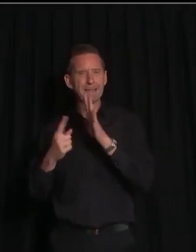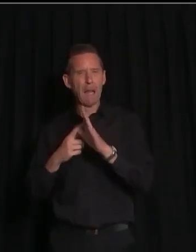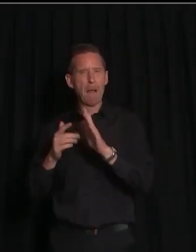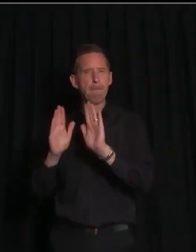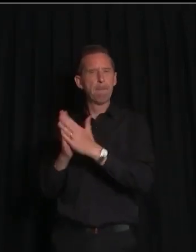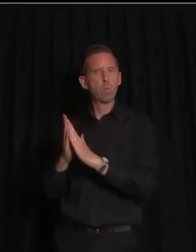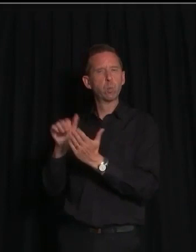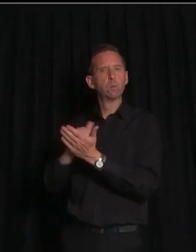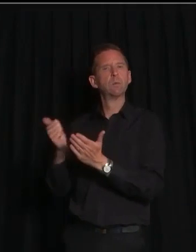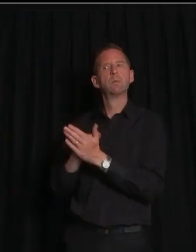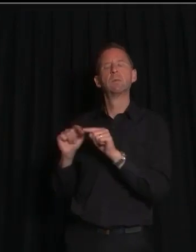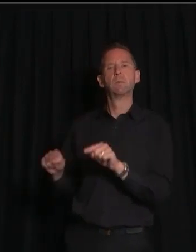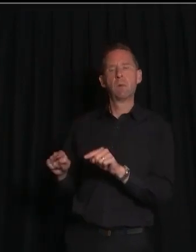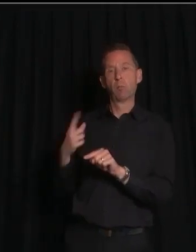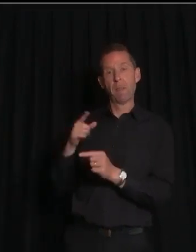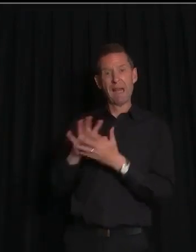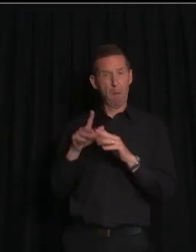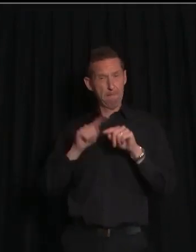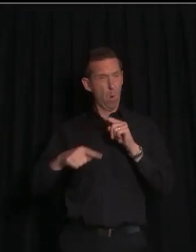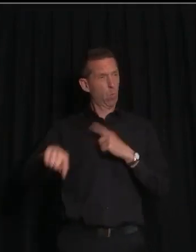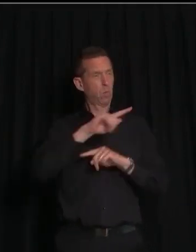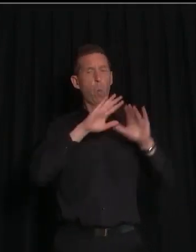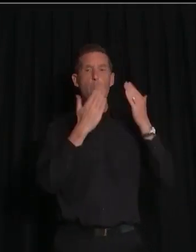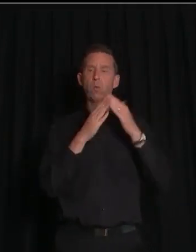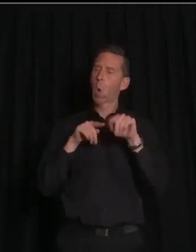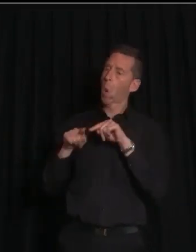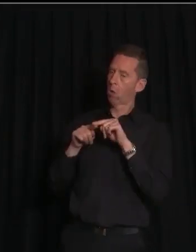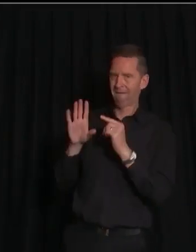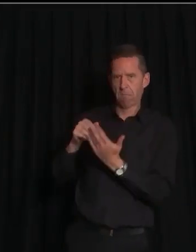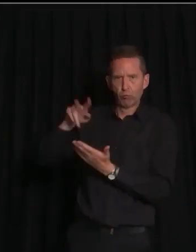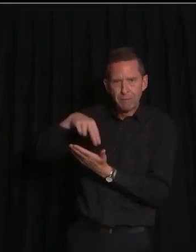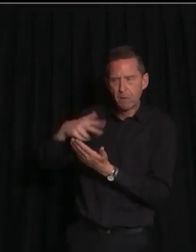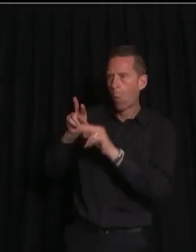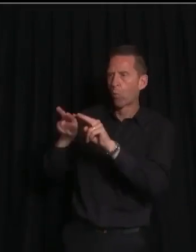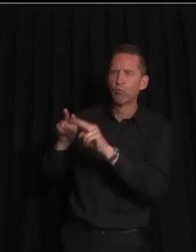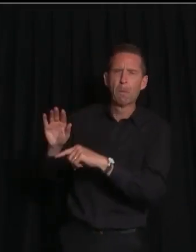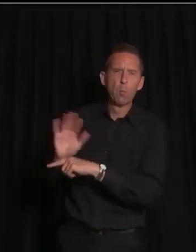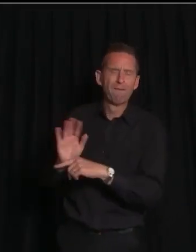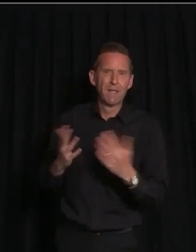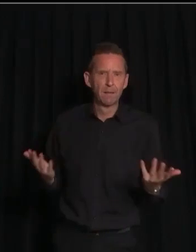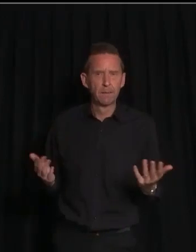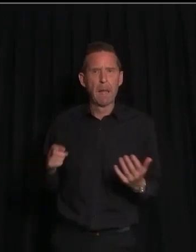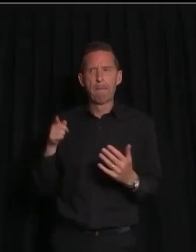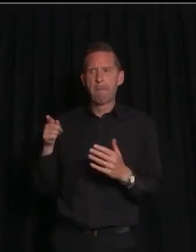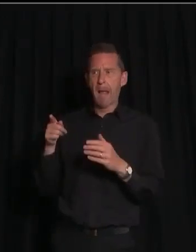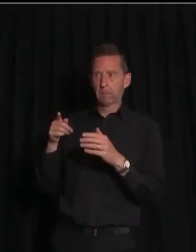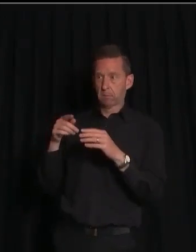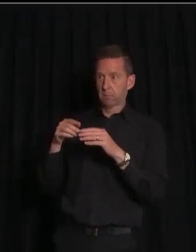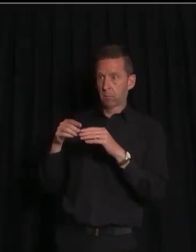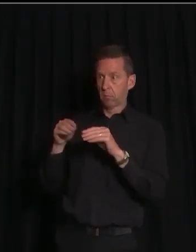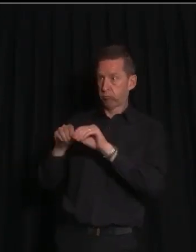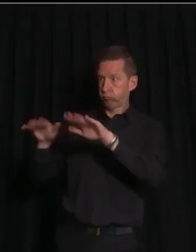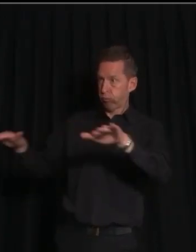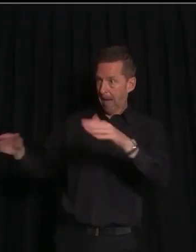this is how they learn about this, and with intersex awareness still being on the rise, but still the movement being